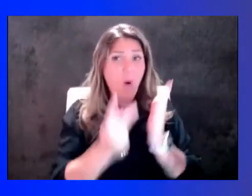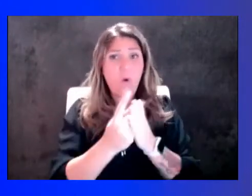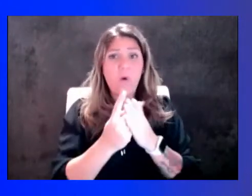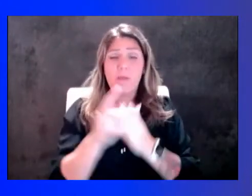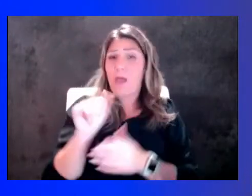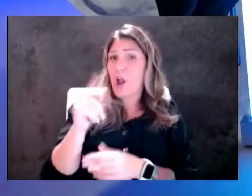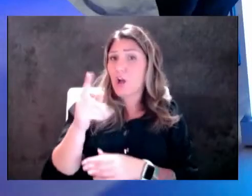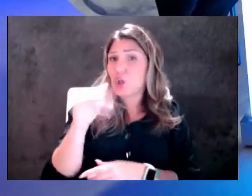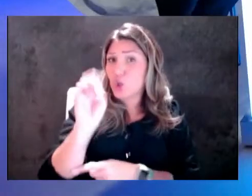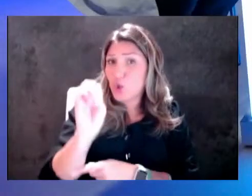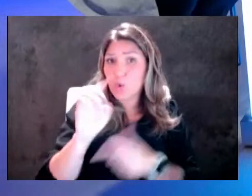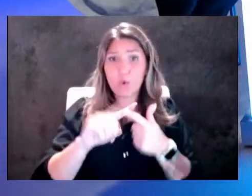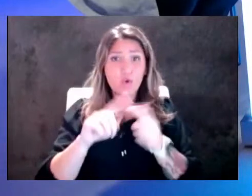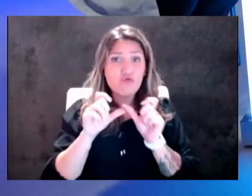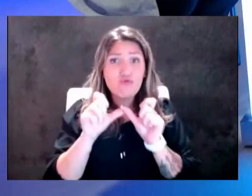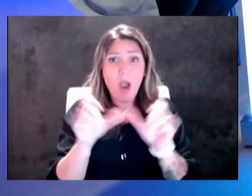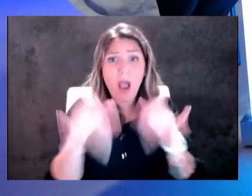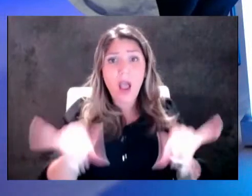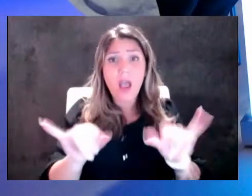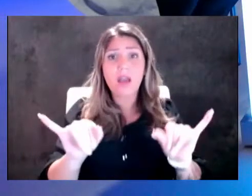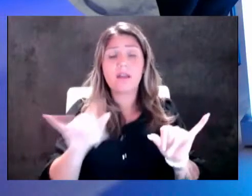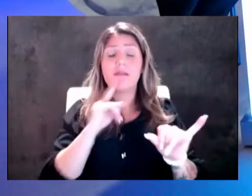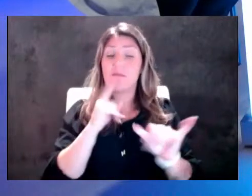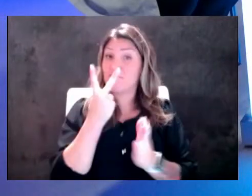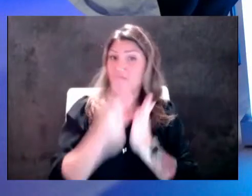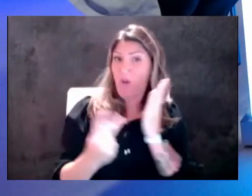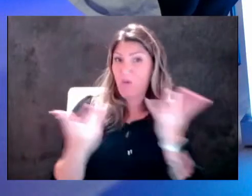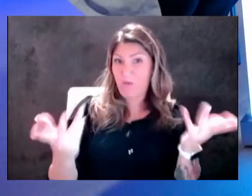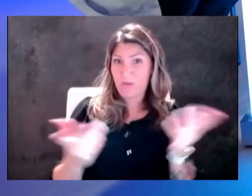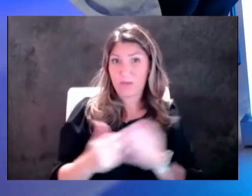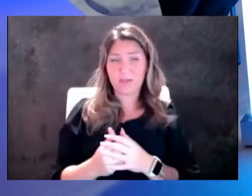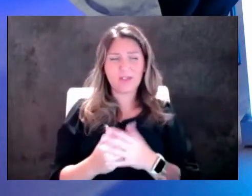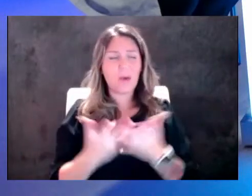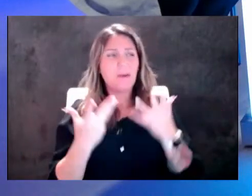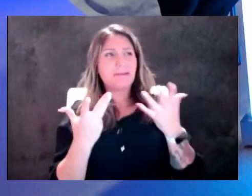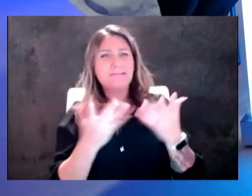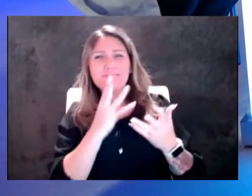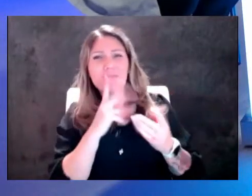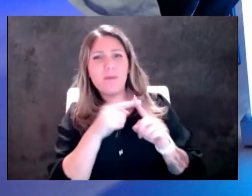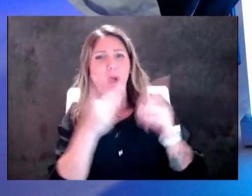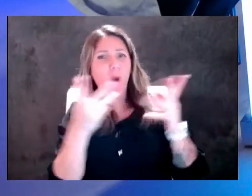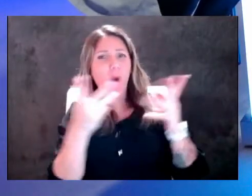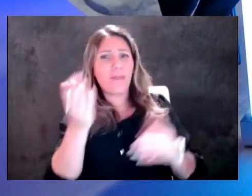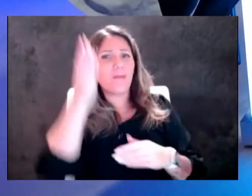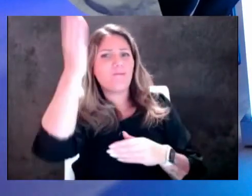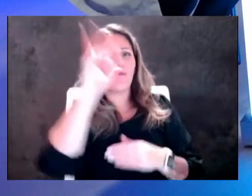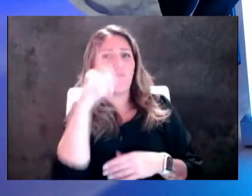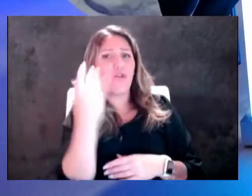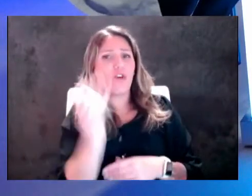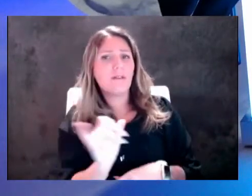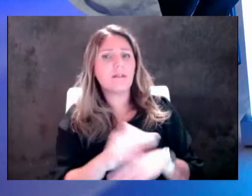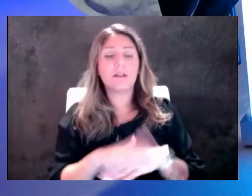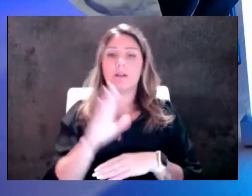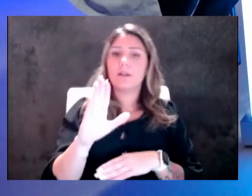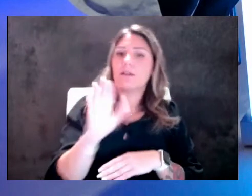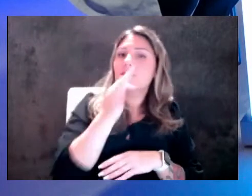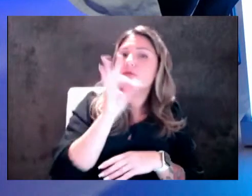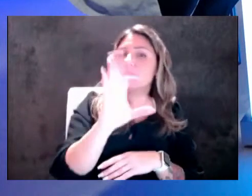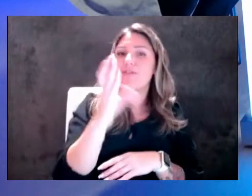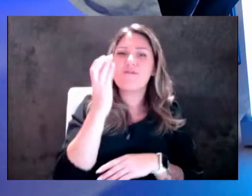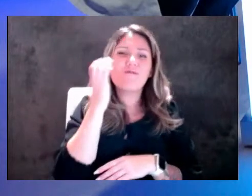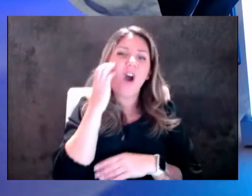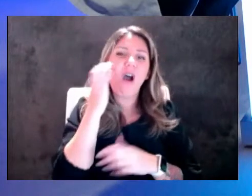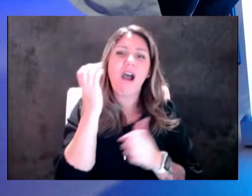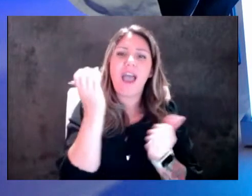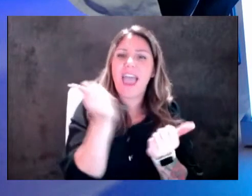Yeah. So talk to us a bit. What's down the road? Because I think pretty soon your phone's going to have all your information. All right, I'll be